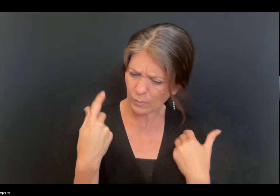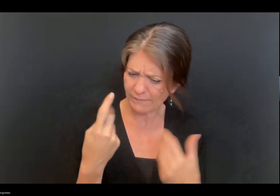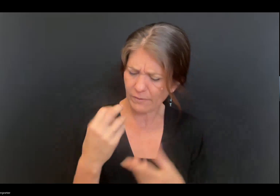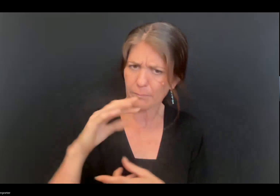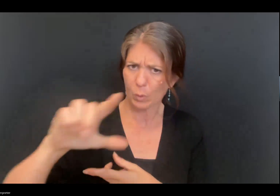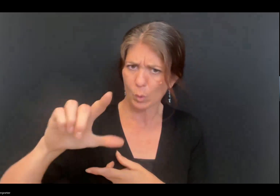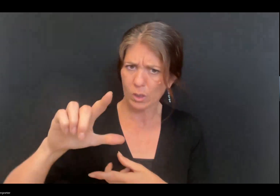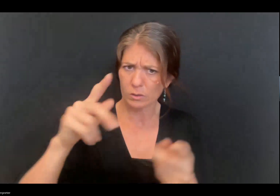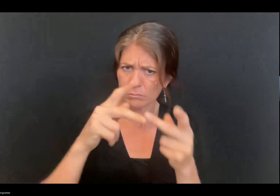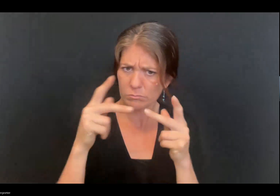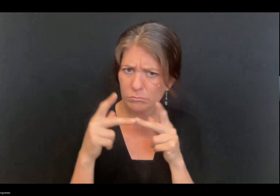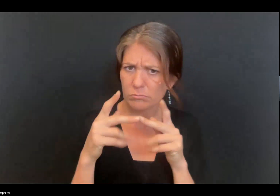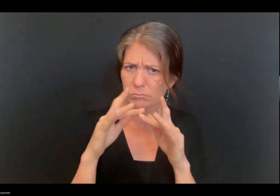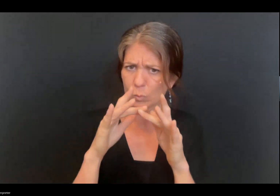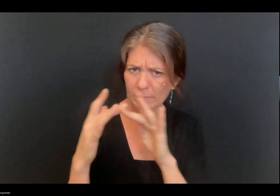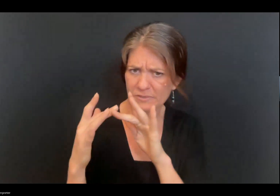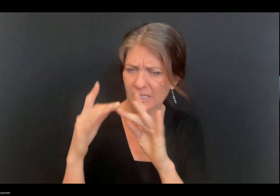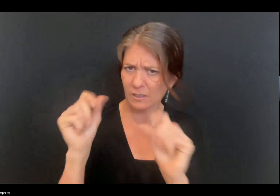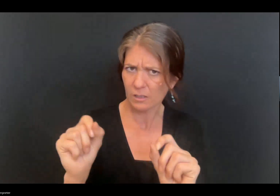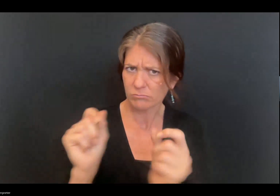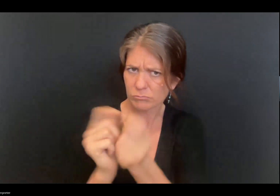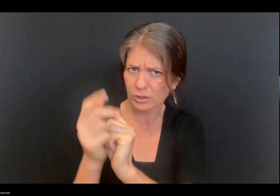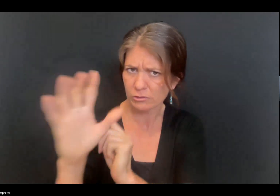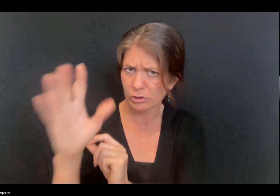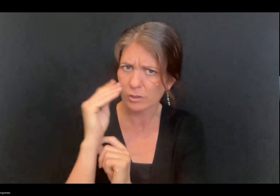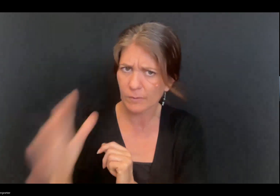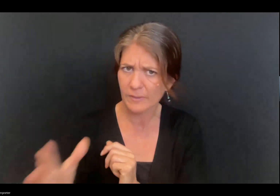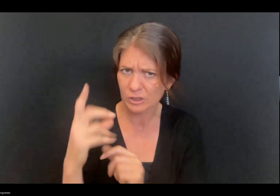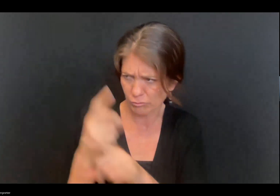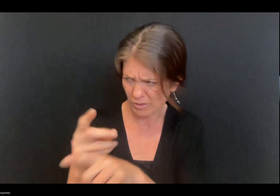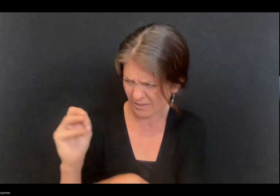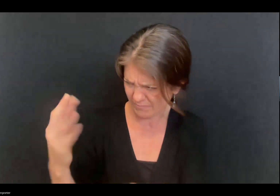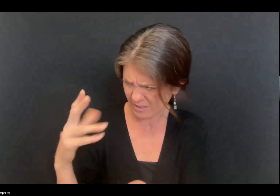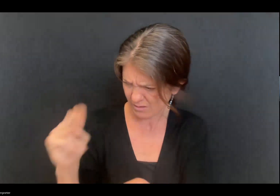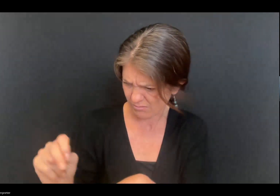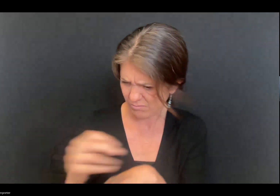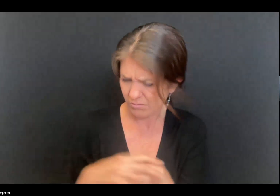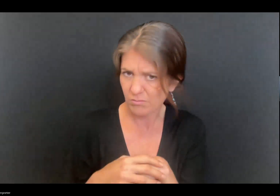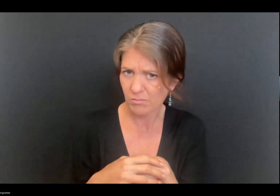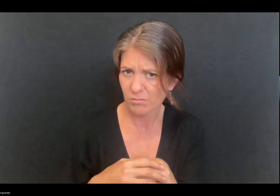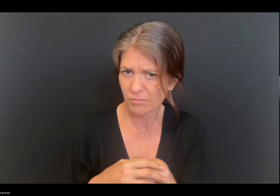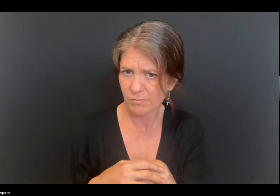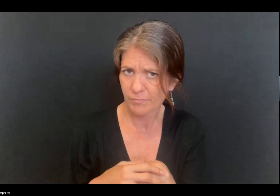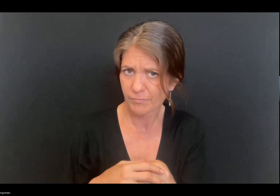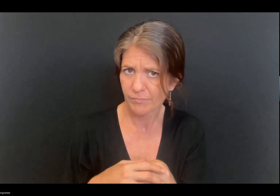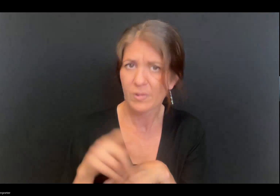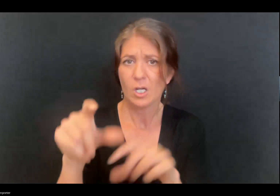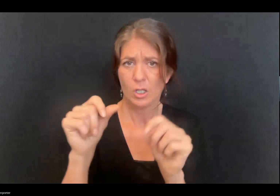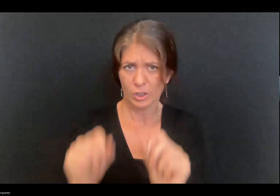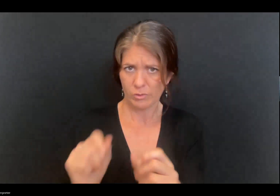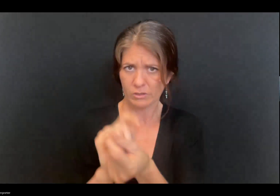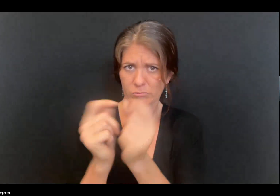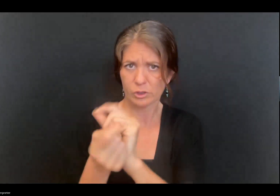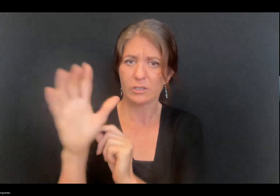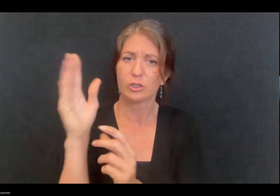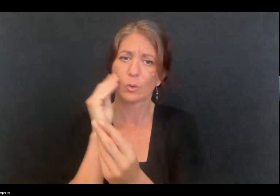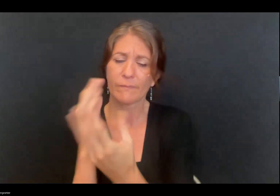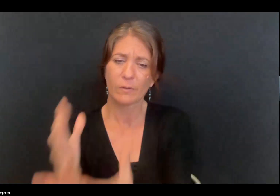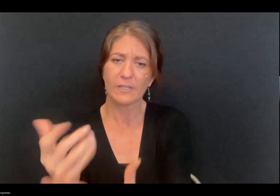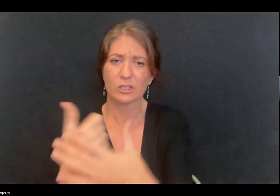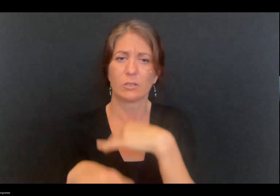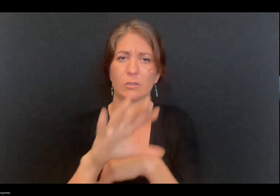can update their information. Is that correct, Megan? I think there's a portal site on your side. They can update the information in your